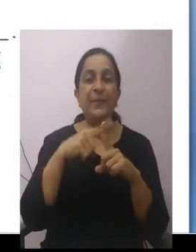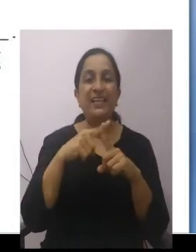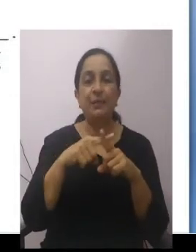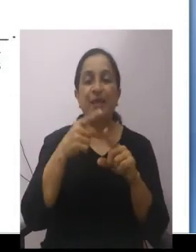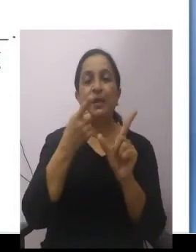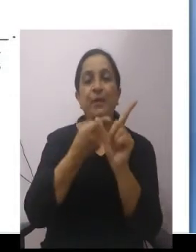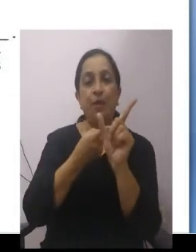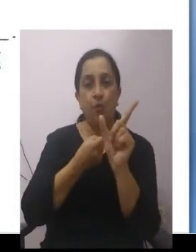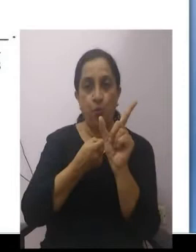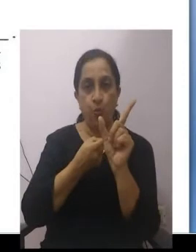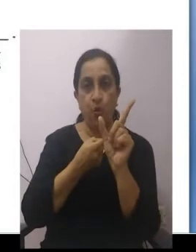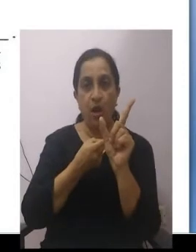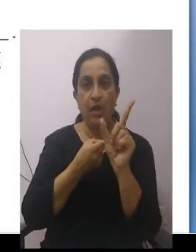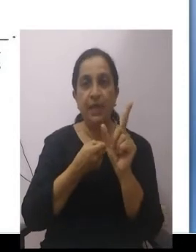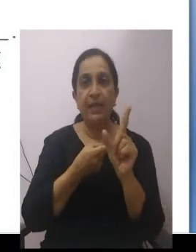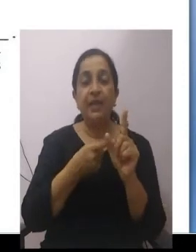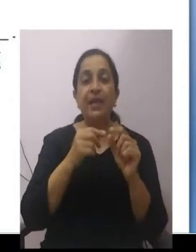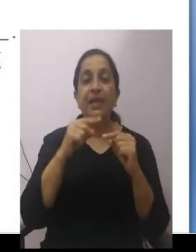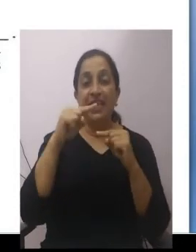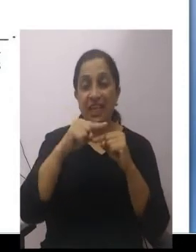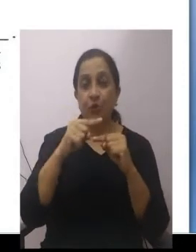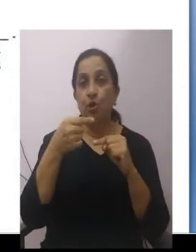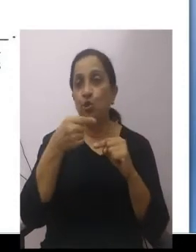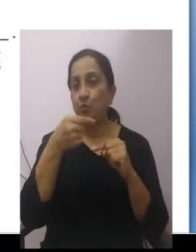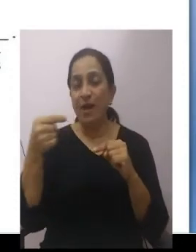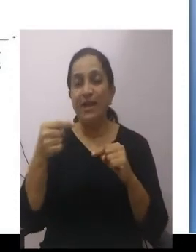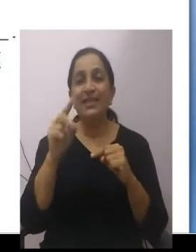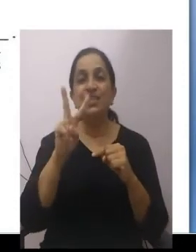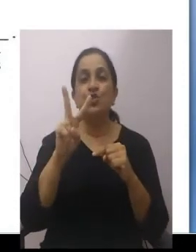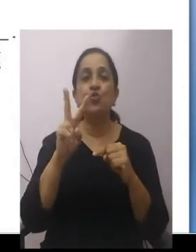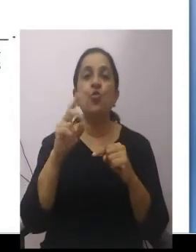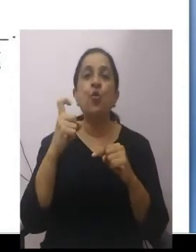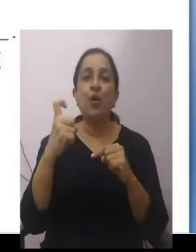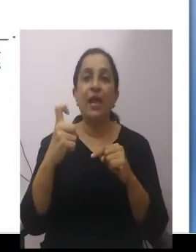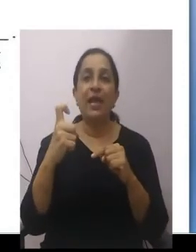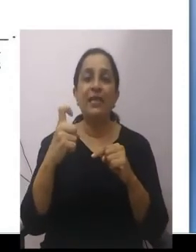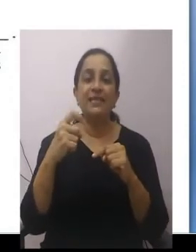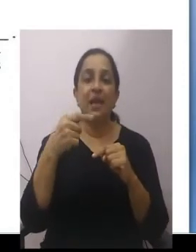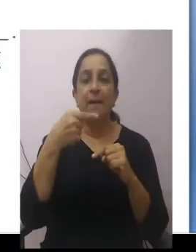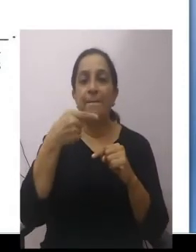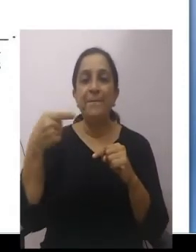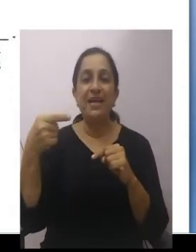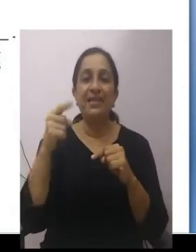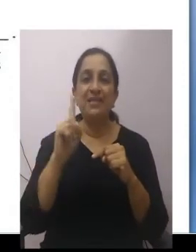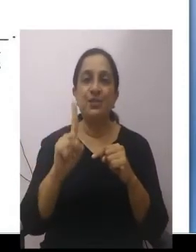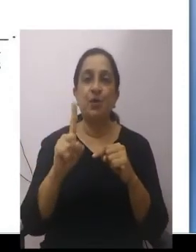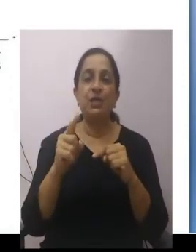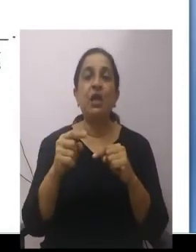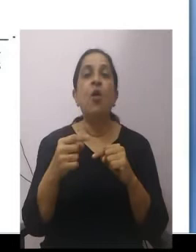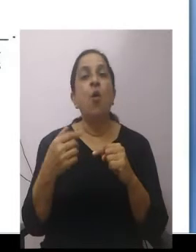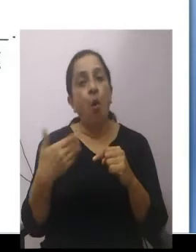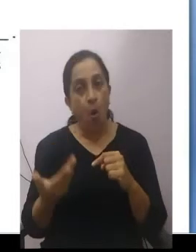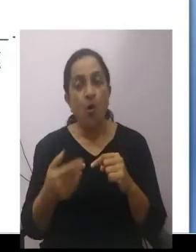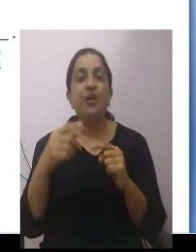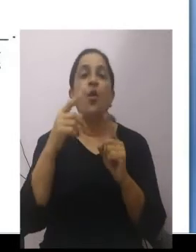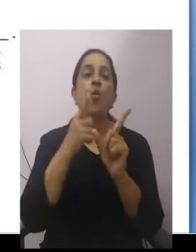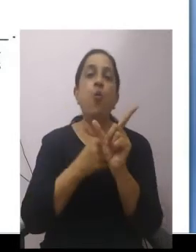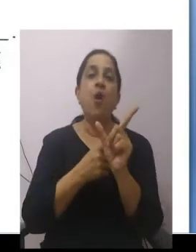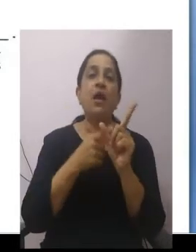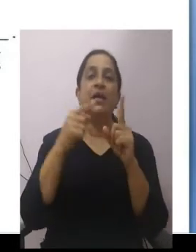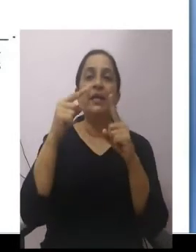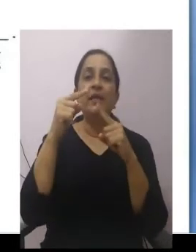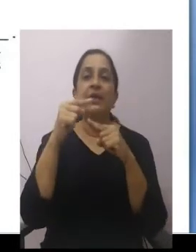to, take the other components to the right, that is minus 2x minus 1, or y is equal